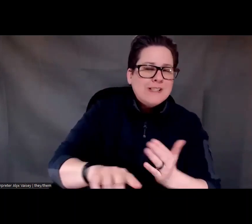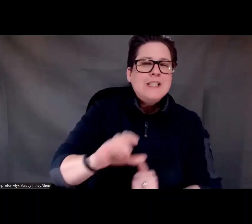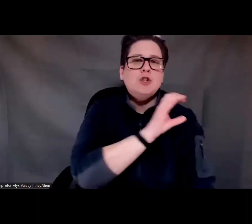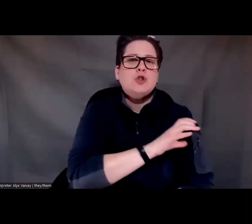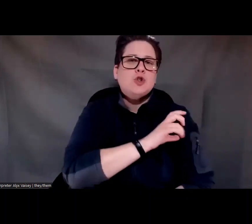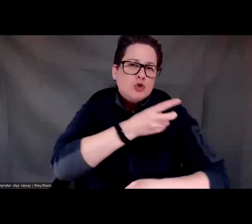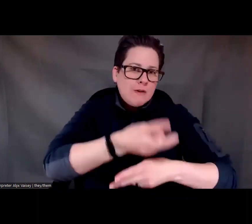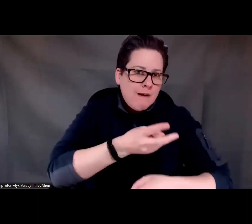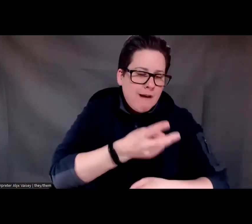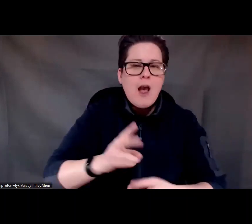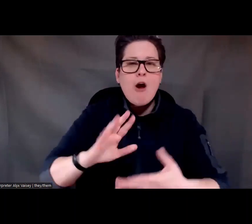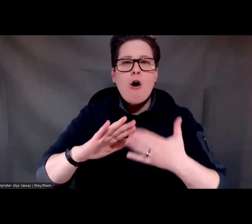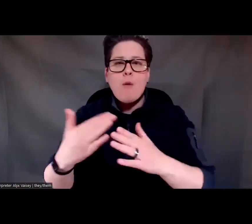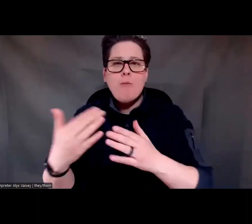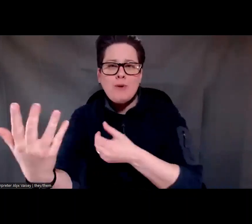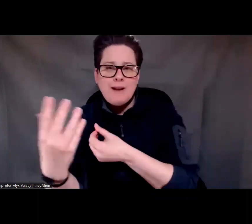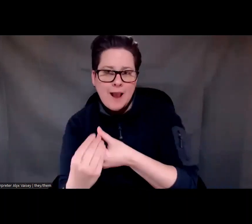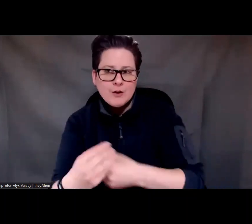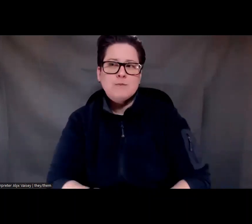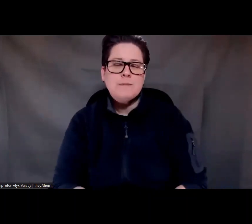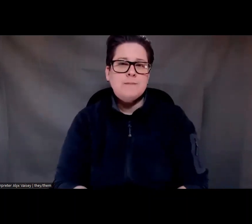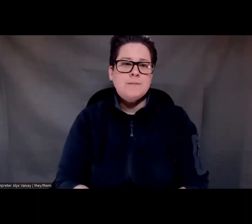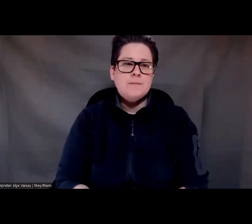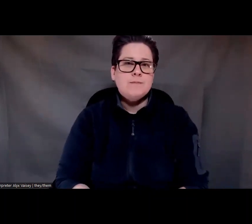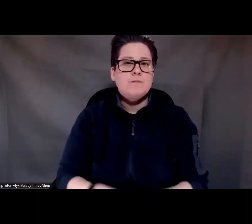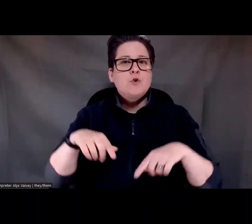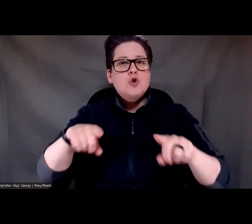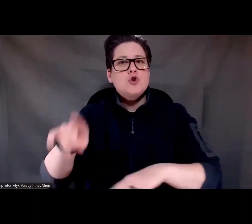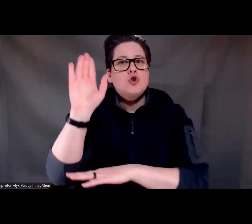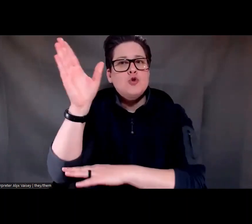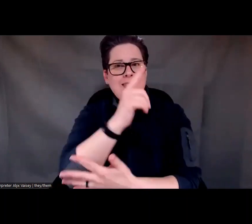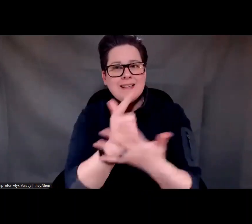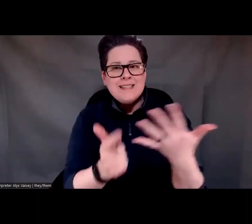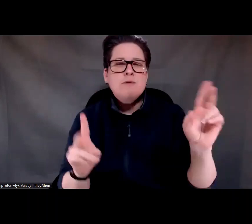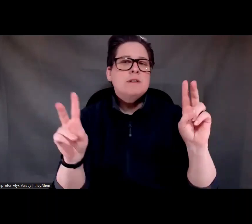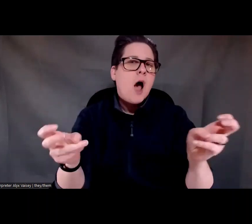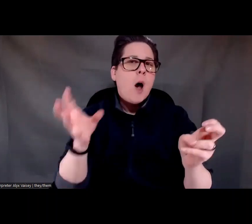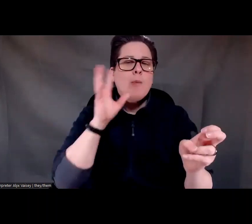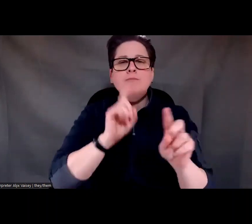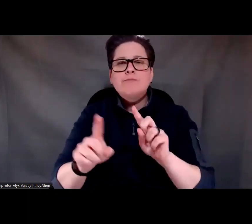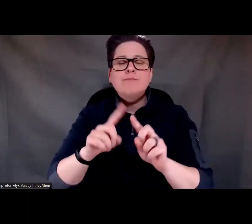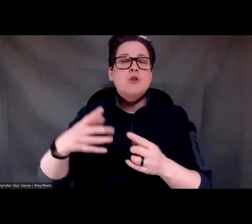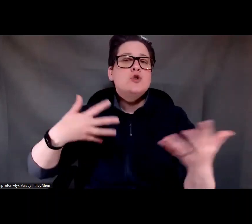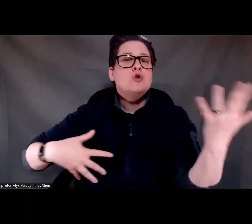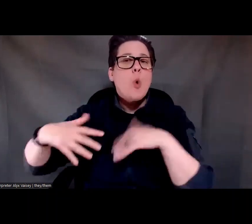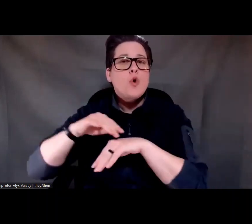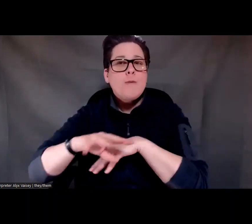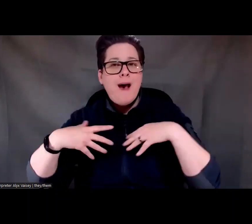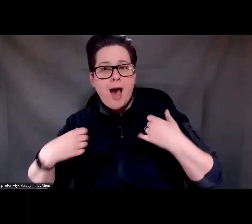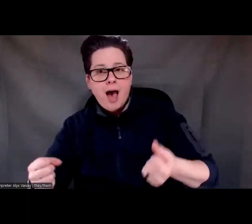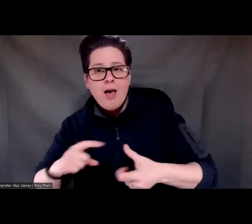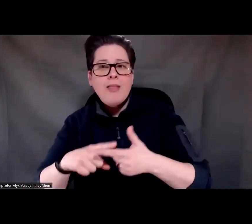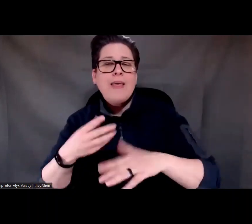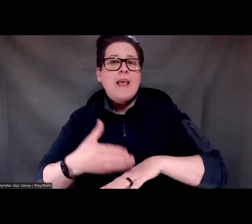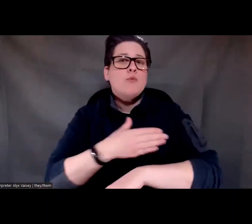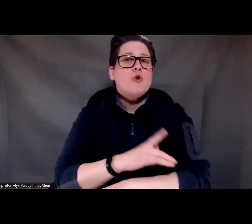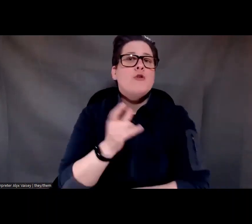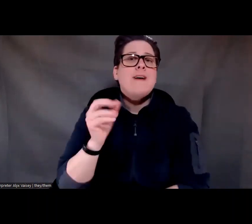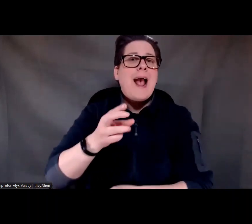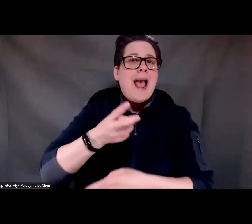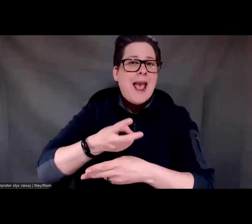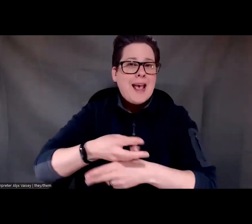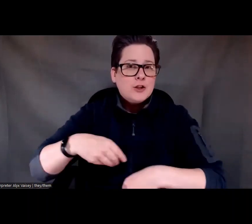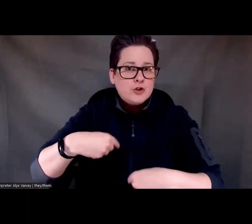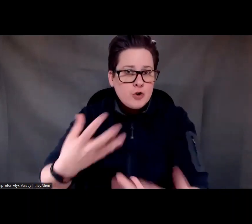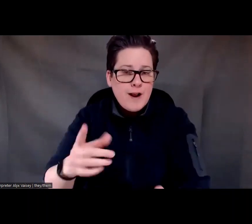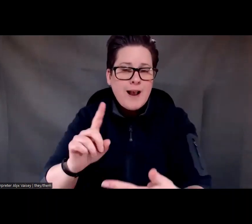community engagement. Over the course of the series, topics will address the social determinants of health, improving cancer care delivery,